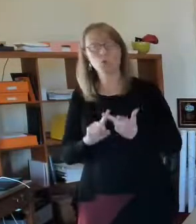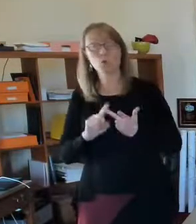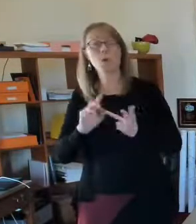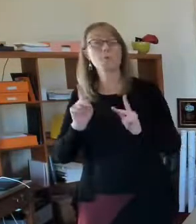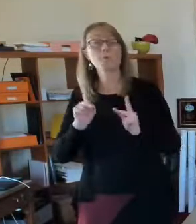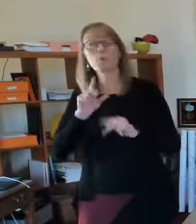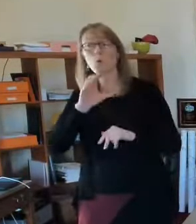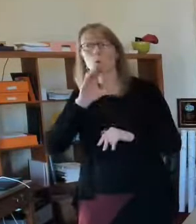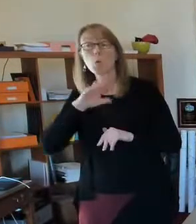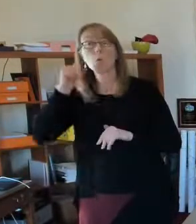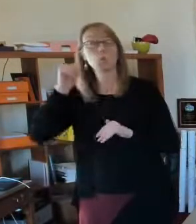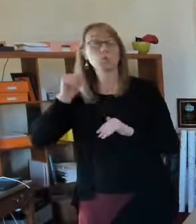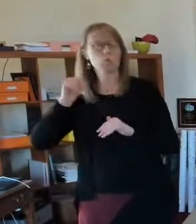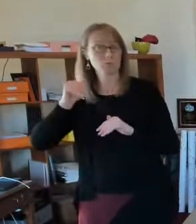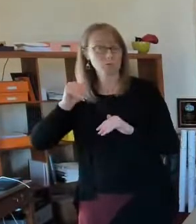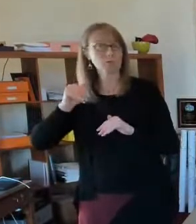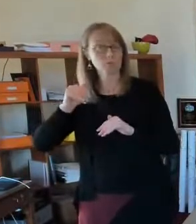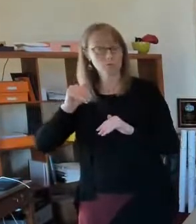health conditions.